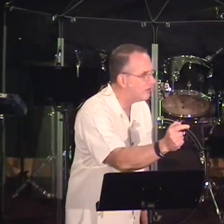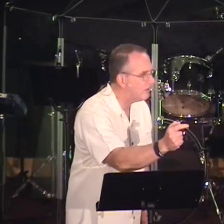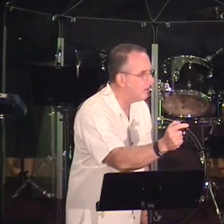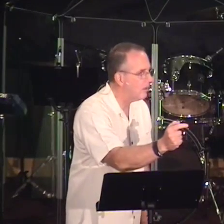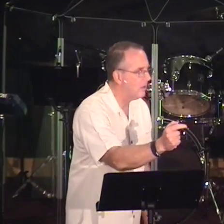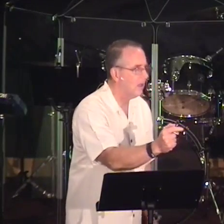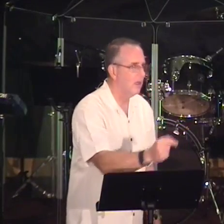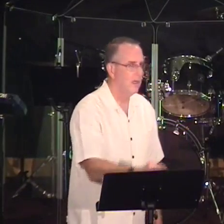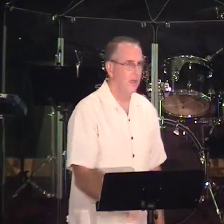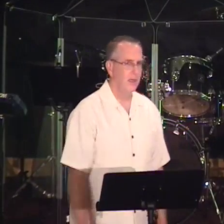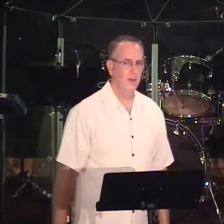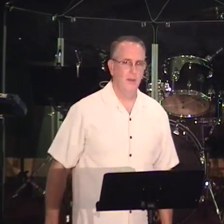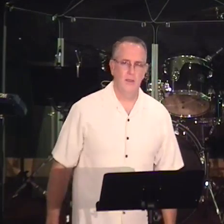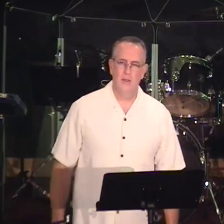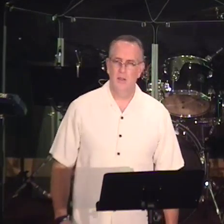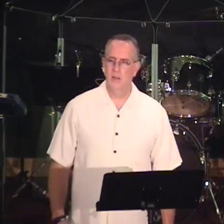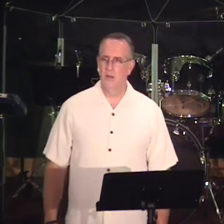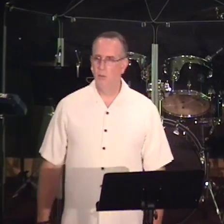church.